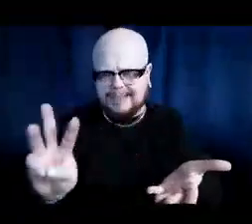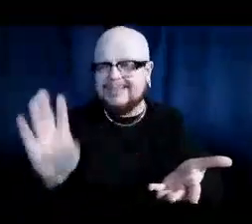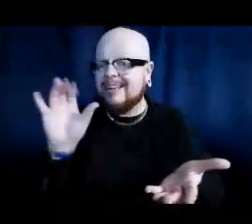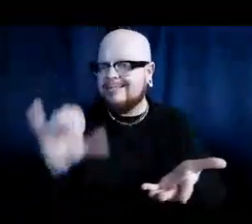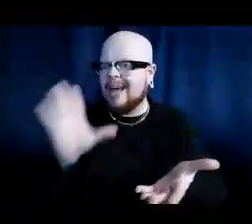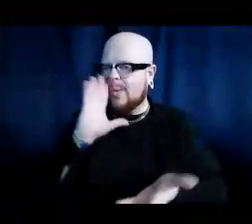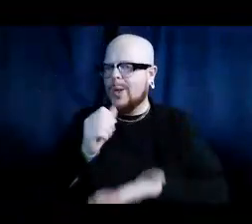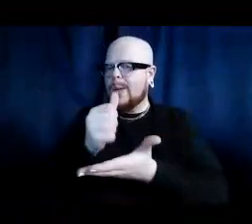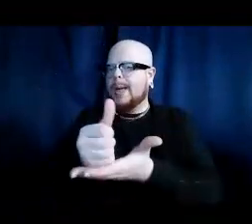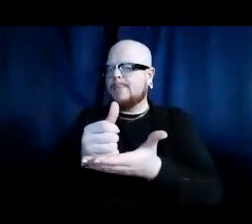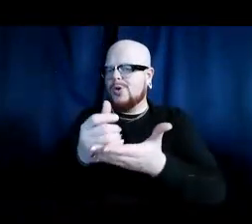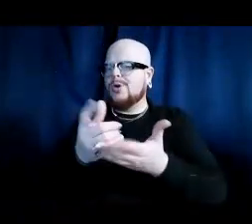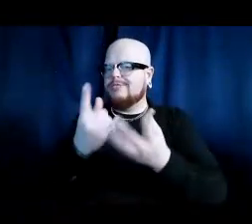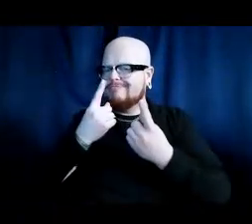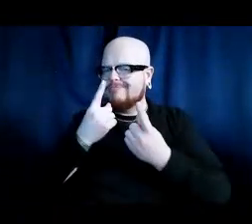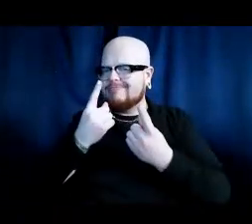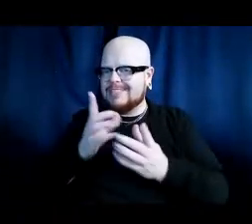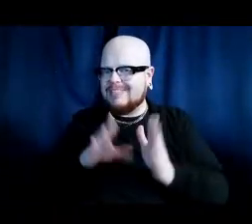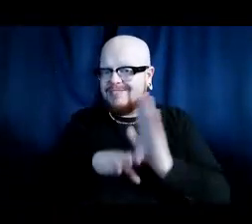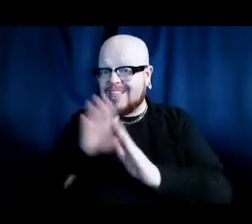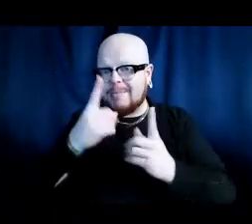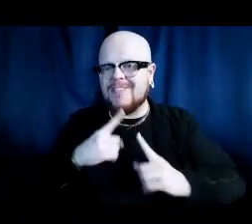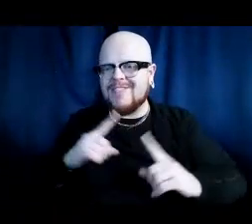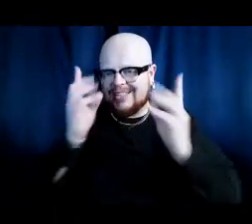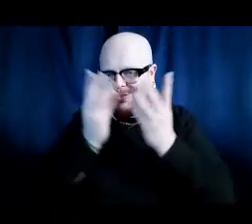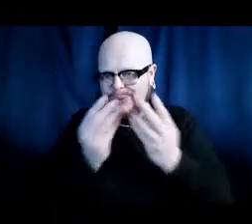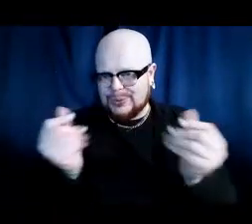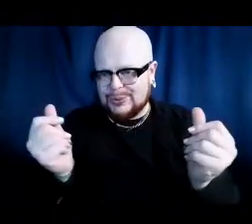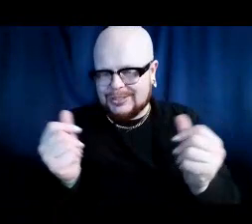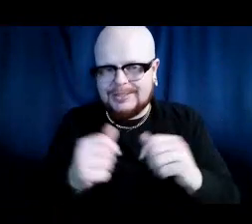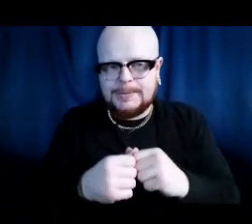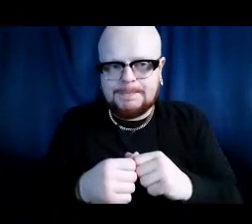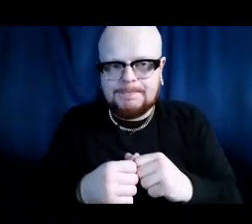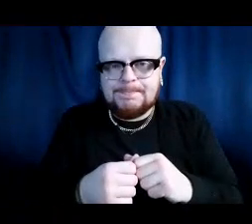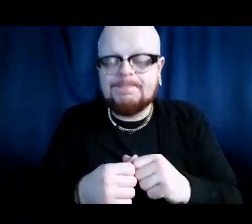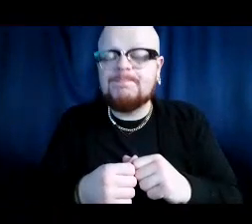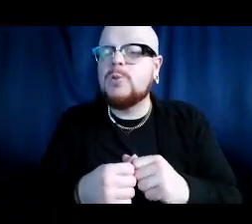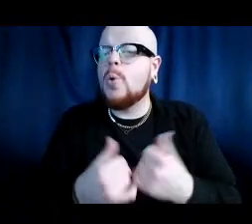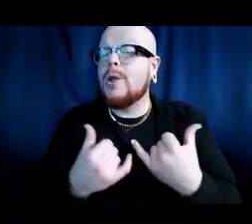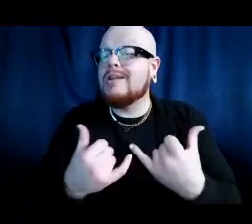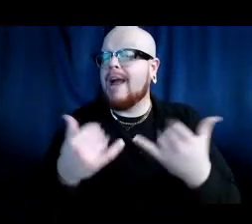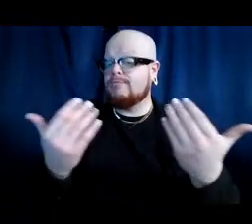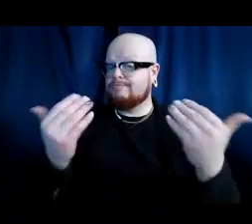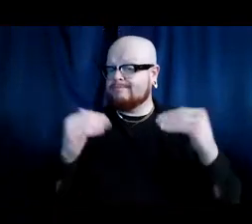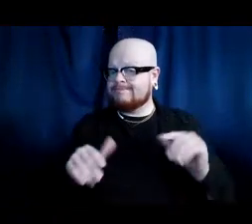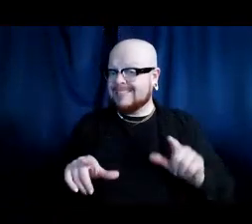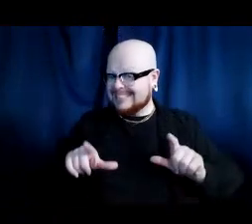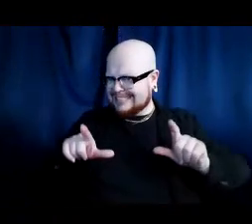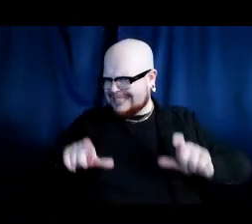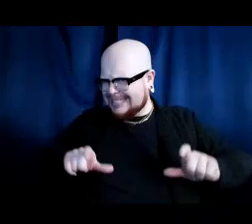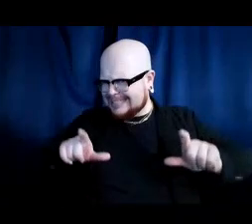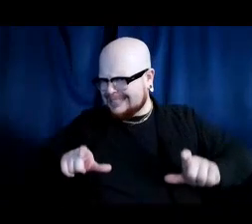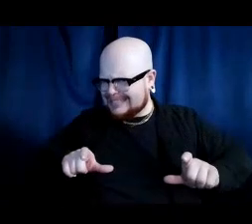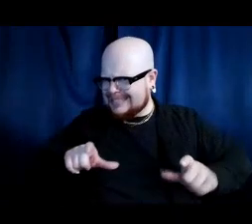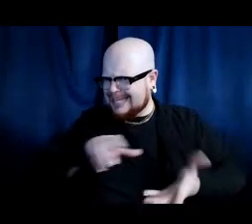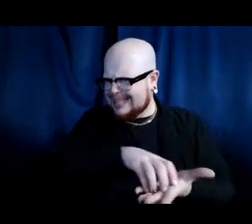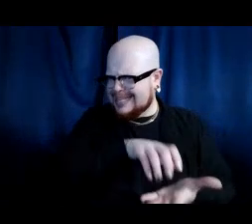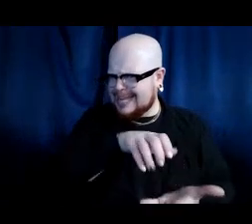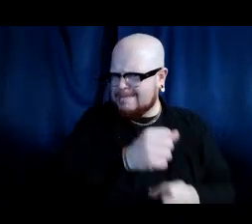Shelly, when making a cake, it's important to check to ensure it's baked to perfection. And it's also important to test your website